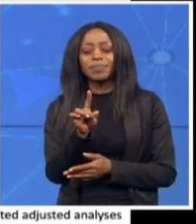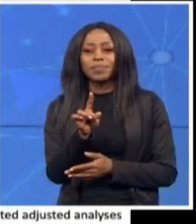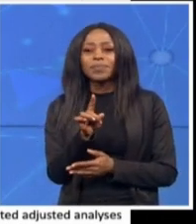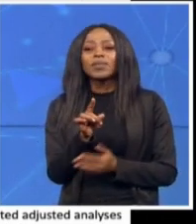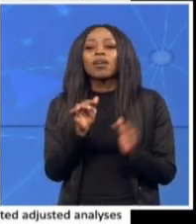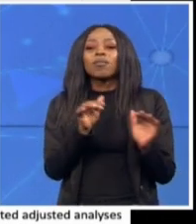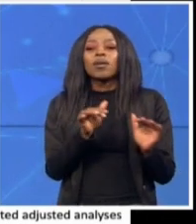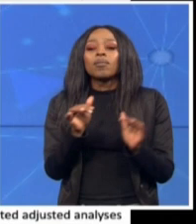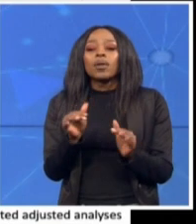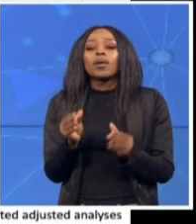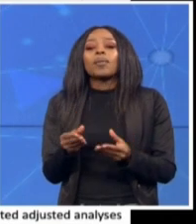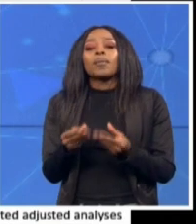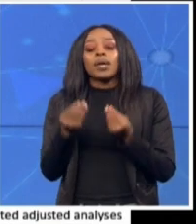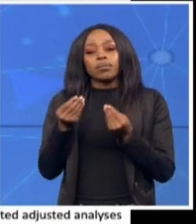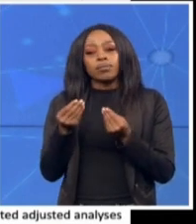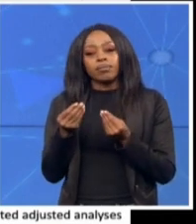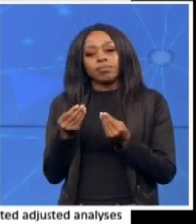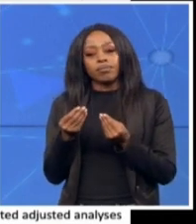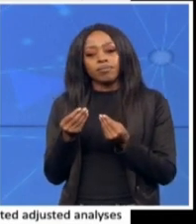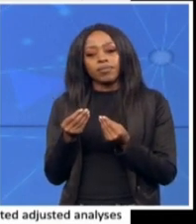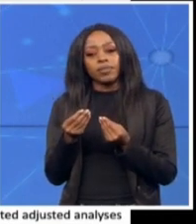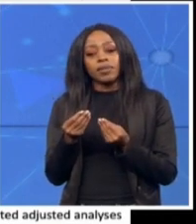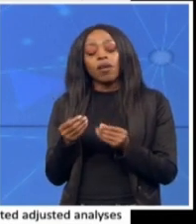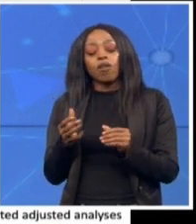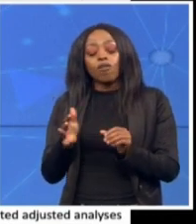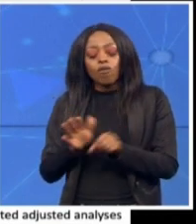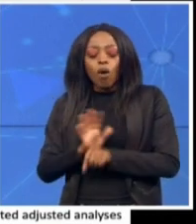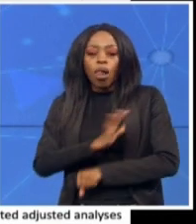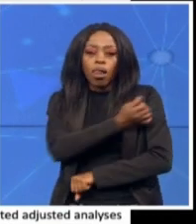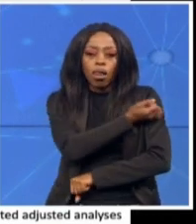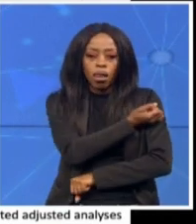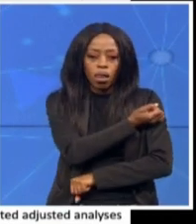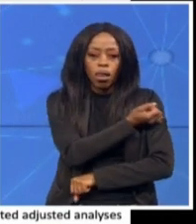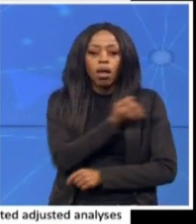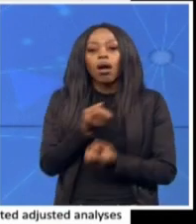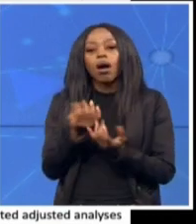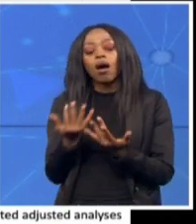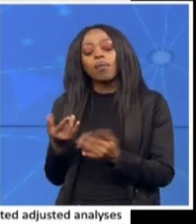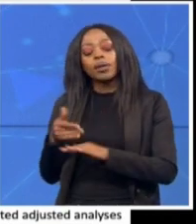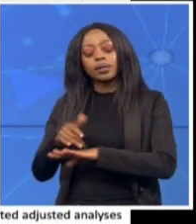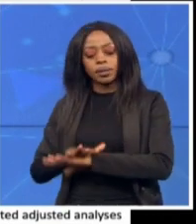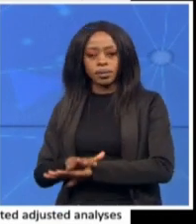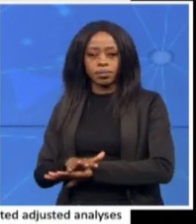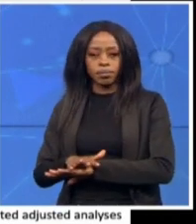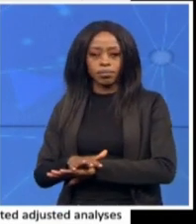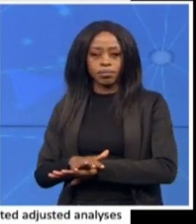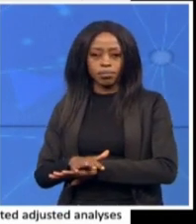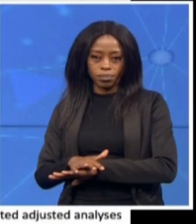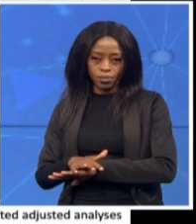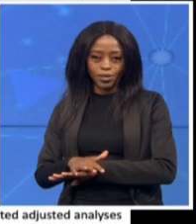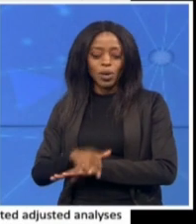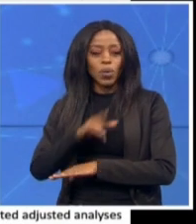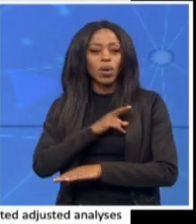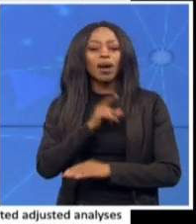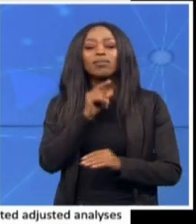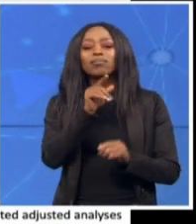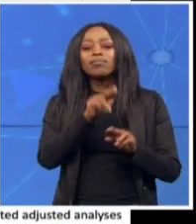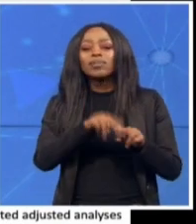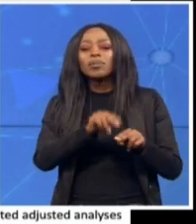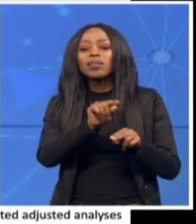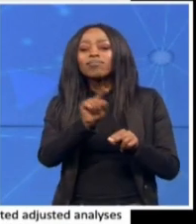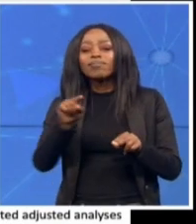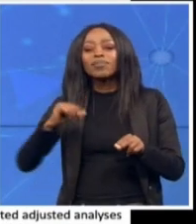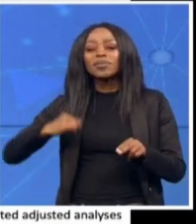fully vaccinated, and then how many of the deaths. So you can see from Metro all the way through to West Coast. I'm very keen to see what